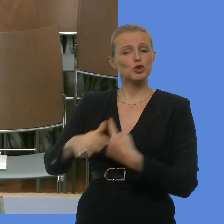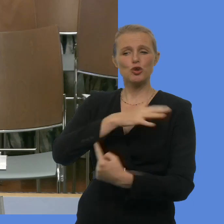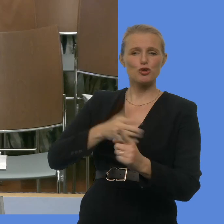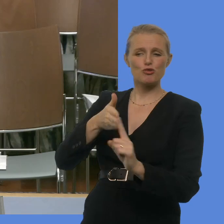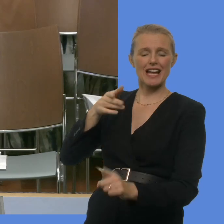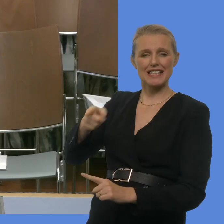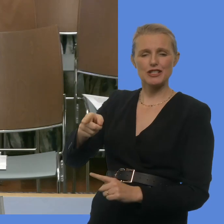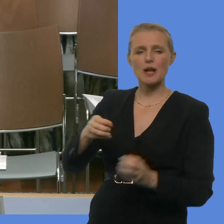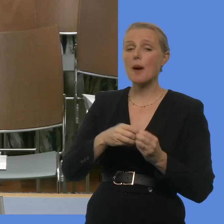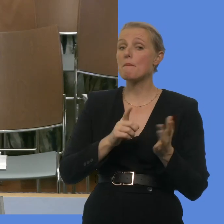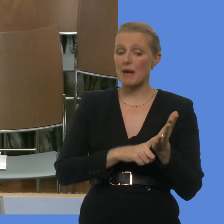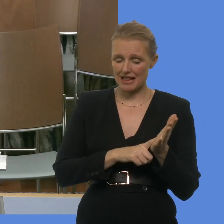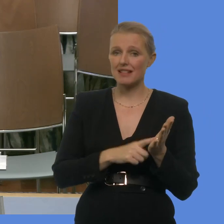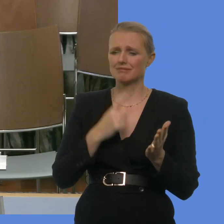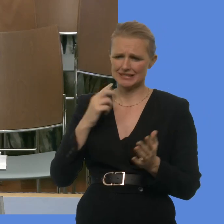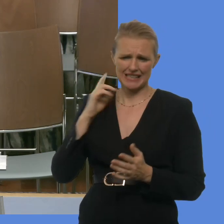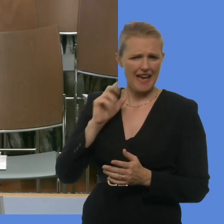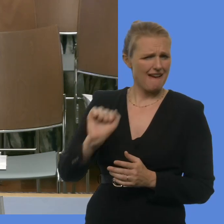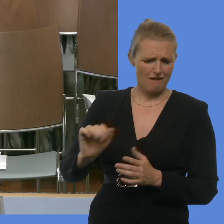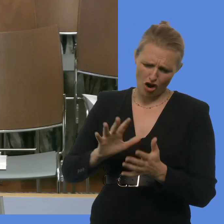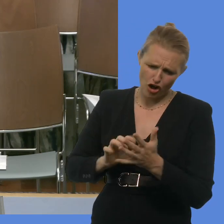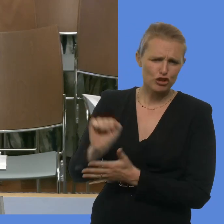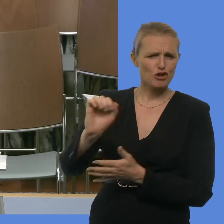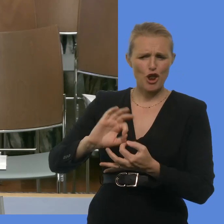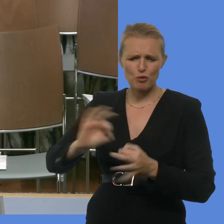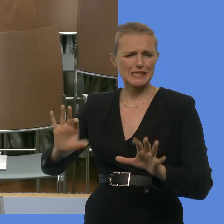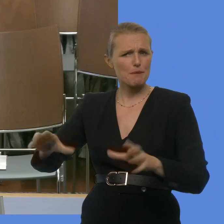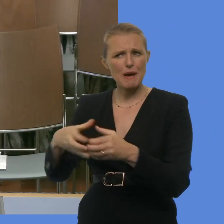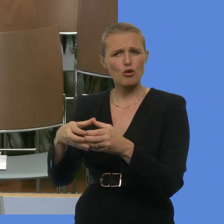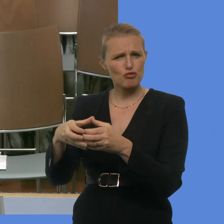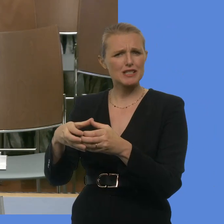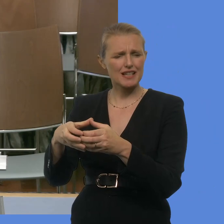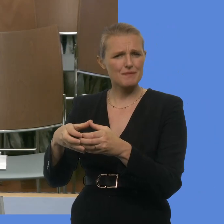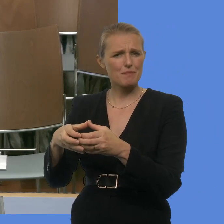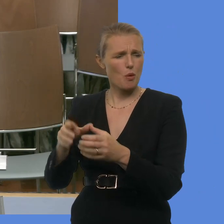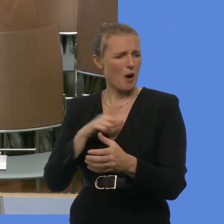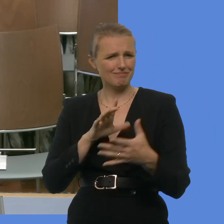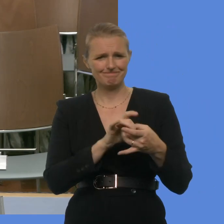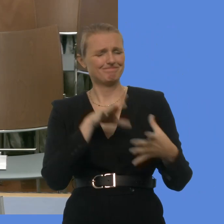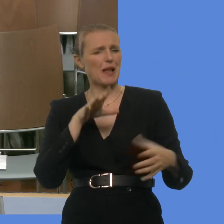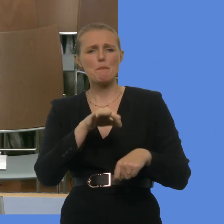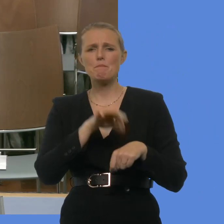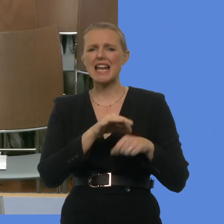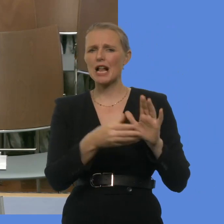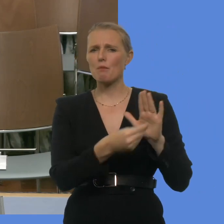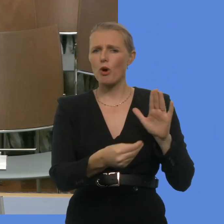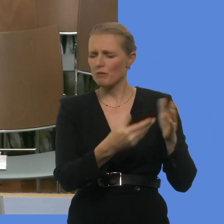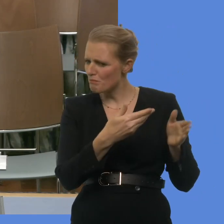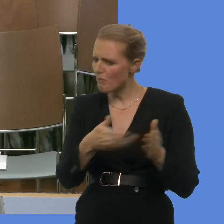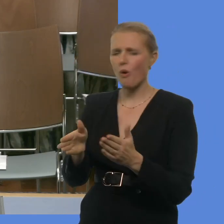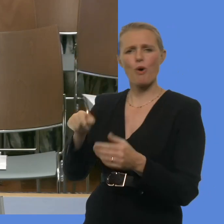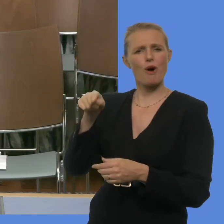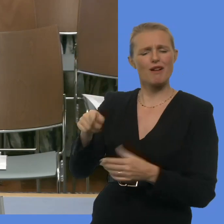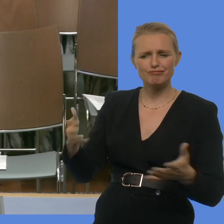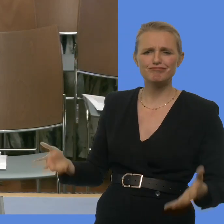bill's provisions recognise deaf people as a cultural and linguistic minority by moving away from a medical model of deafness and supporting